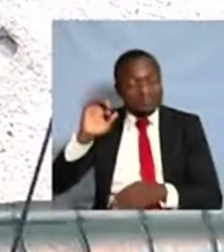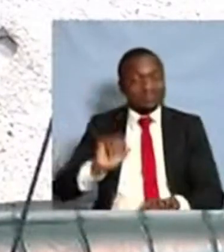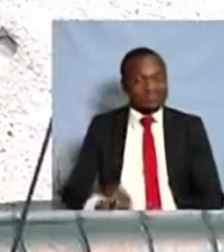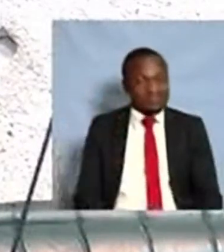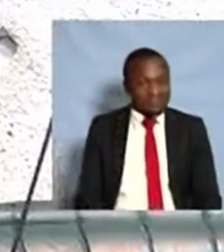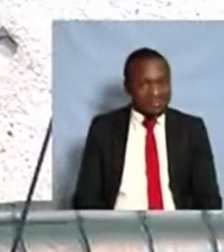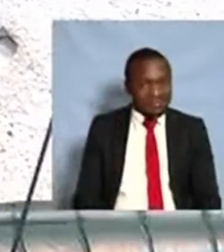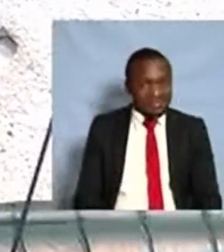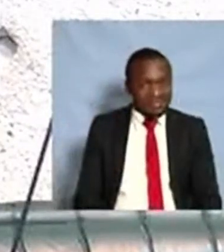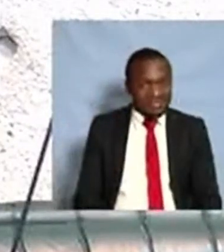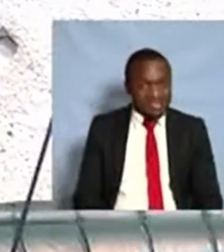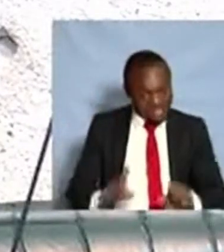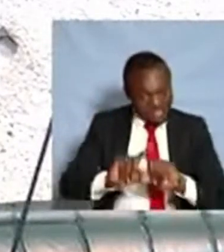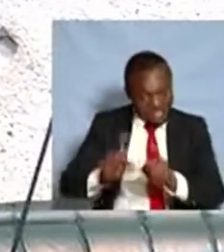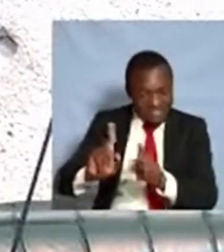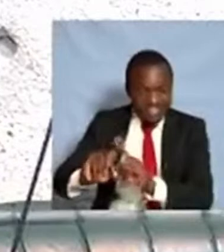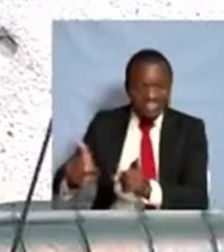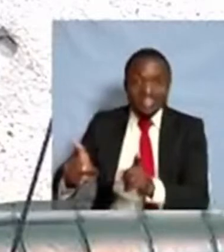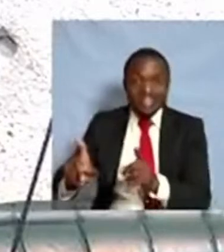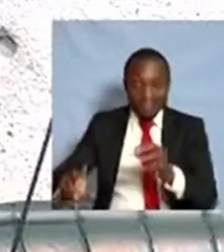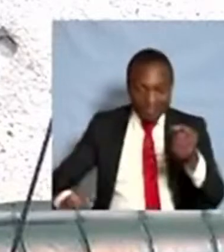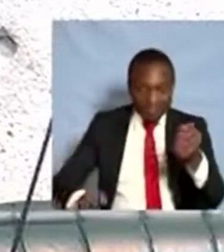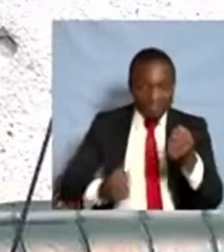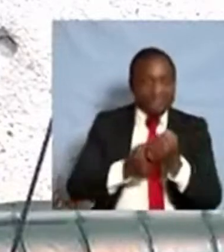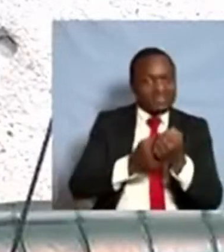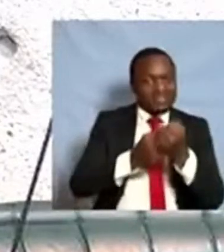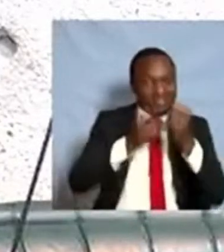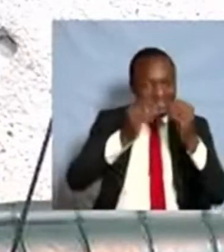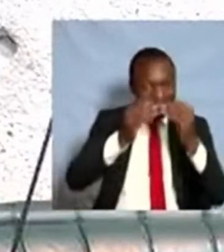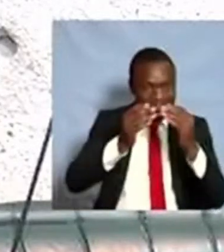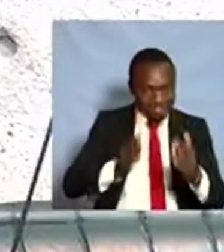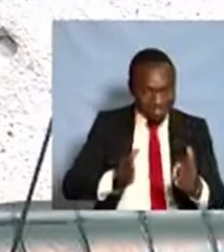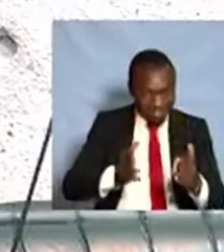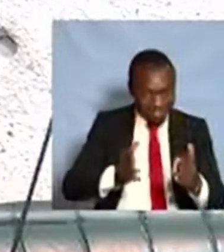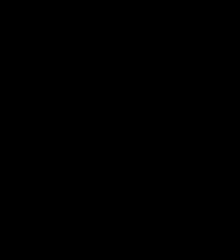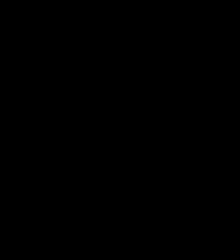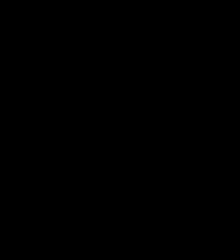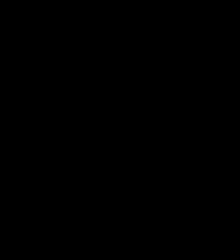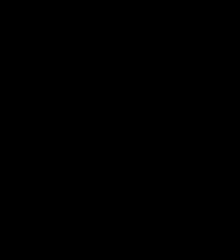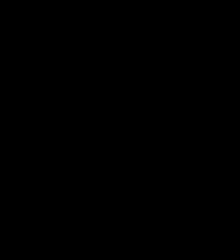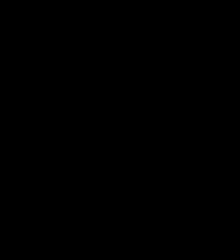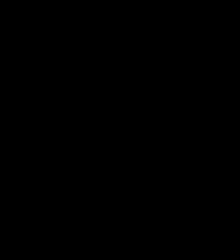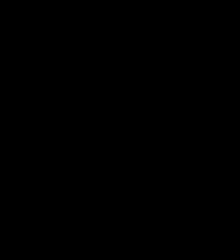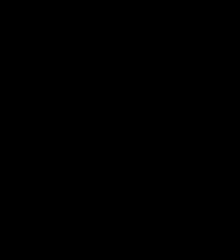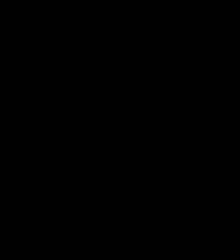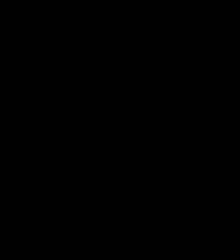the perceived supporters of those who are